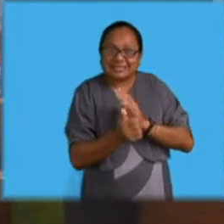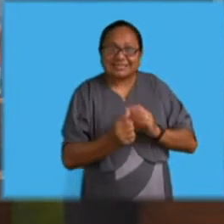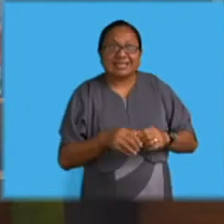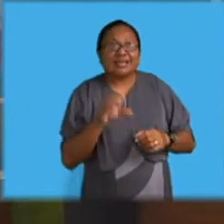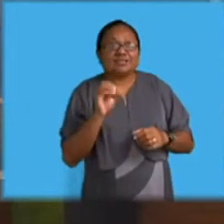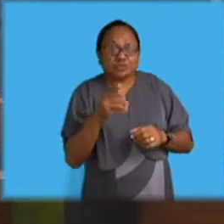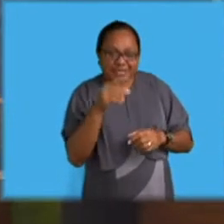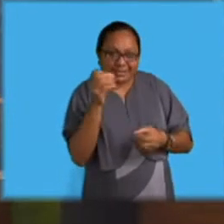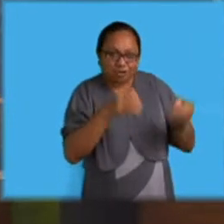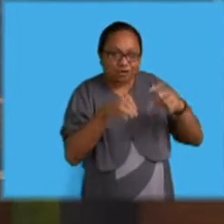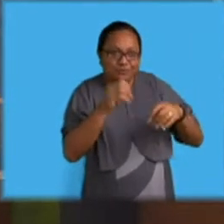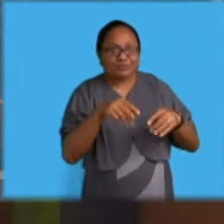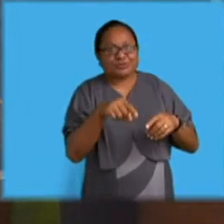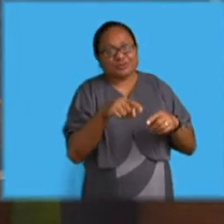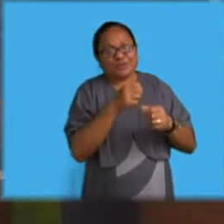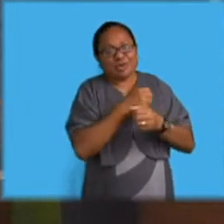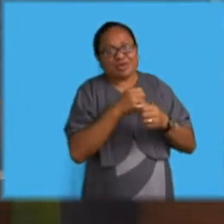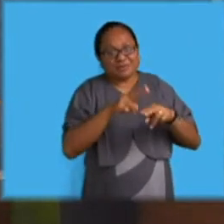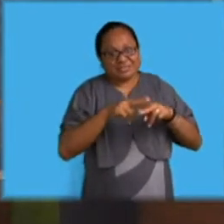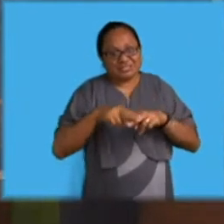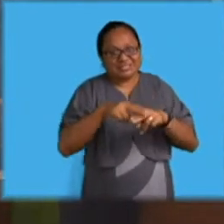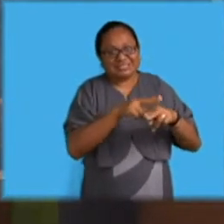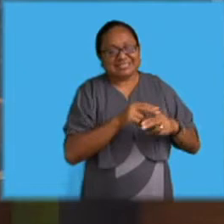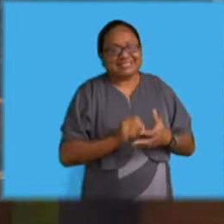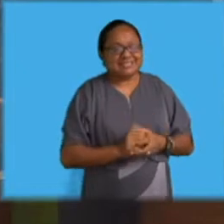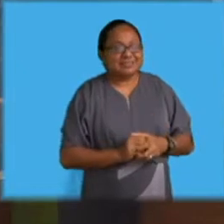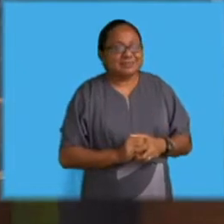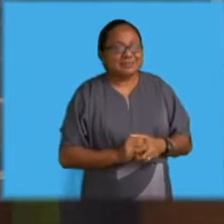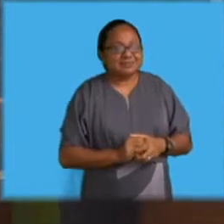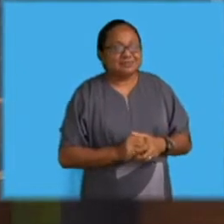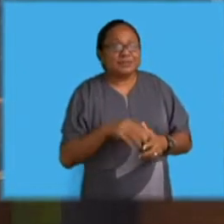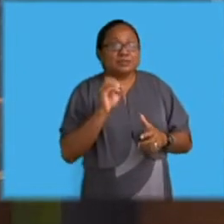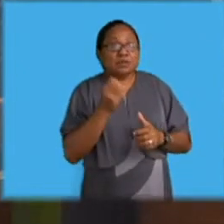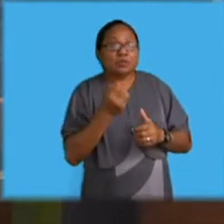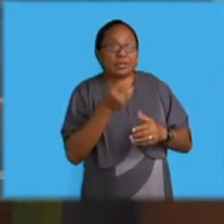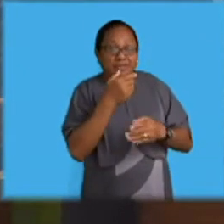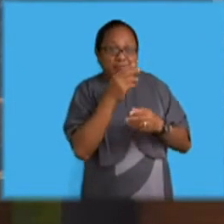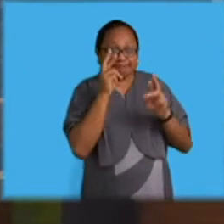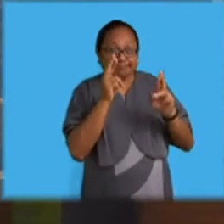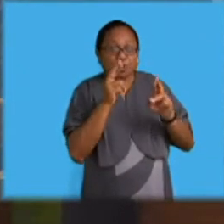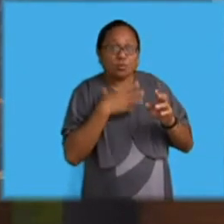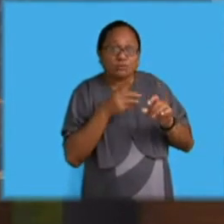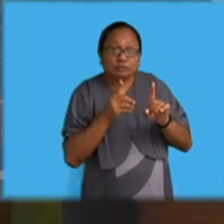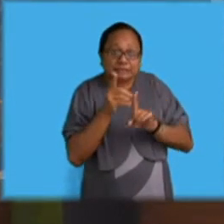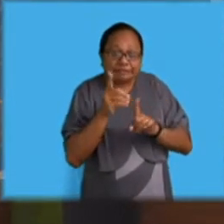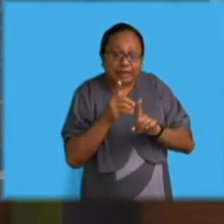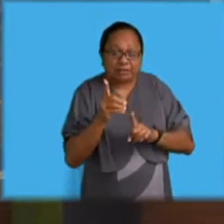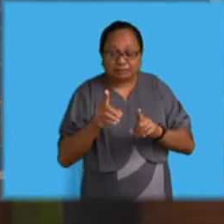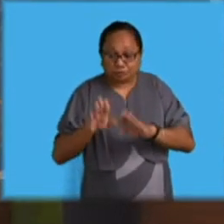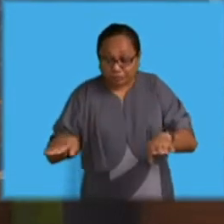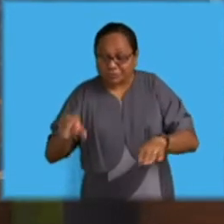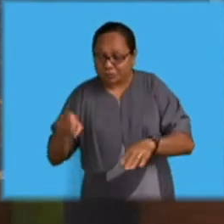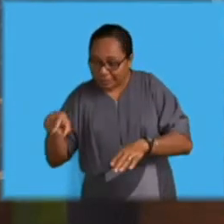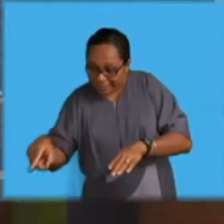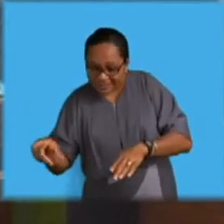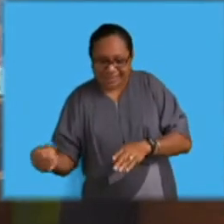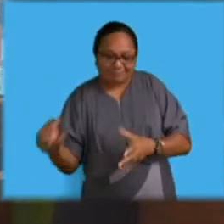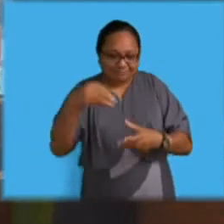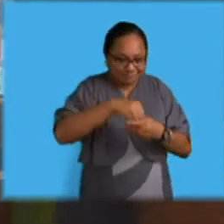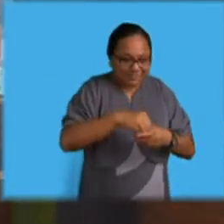national development. Honourable Deputy Speaker, we are looking at developing our children for nation building for future